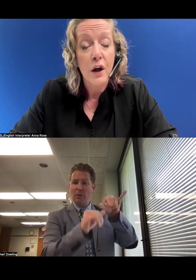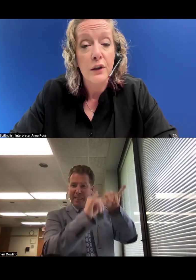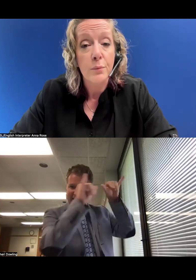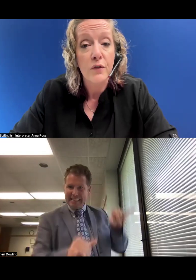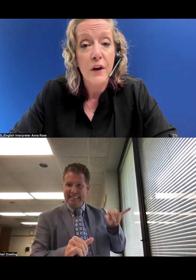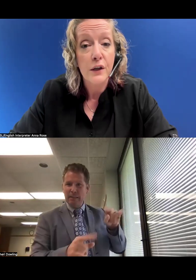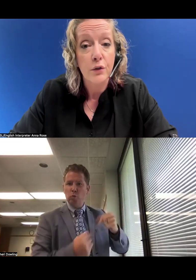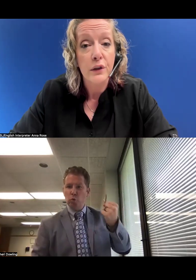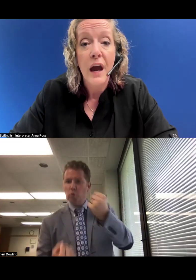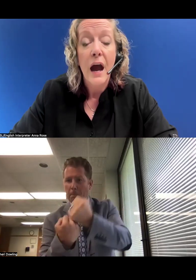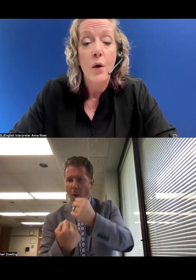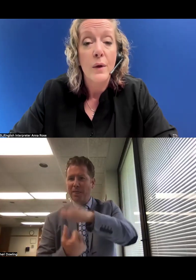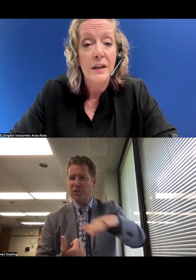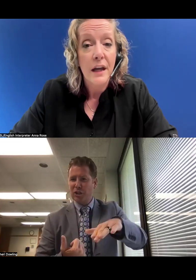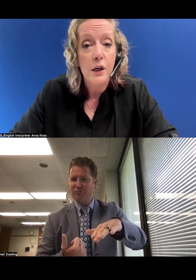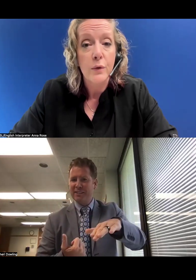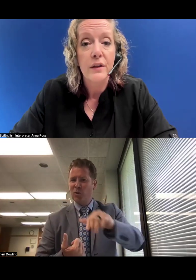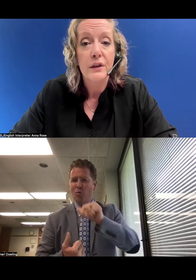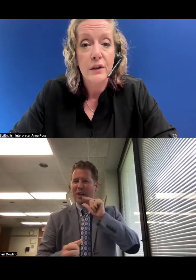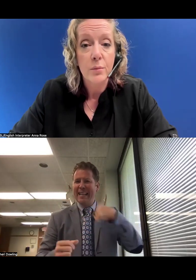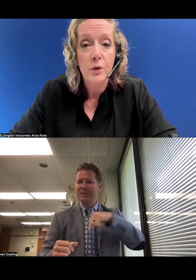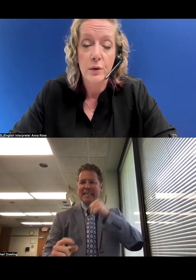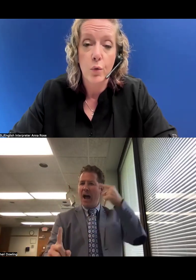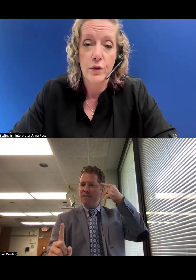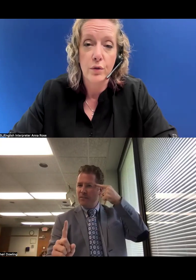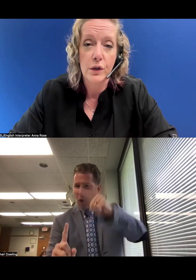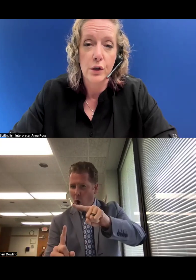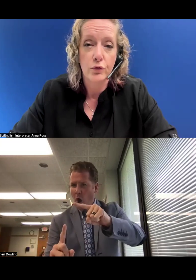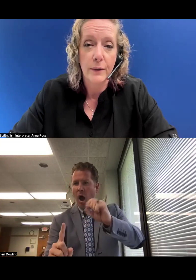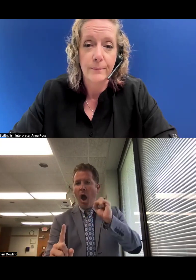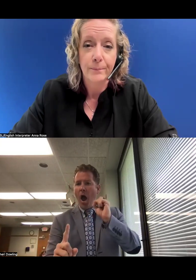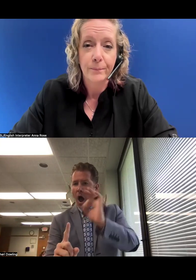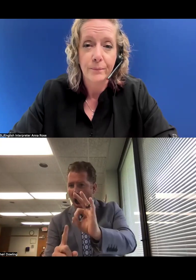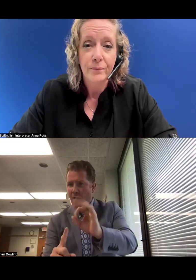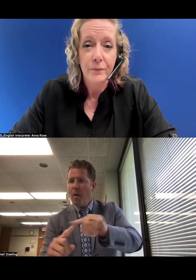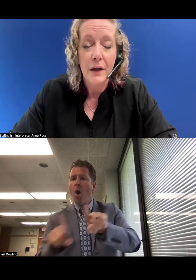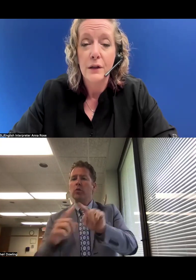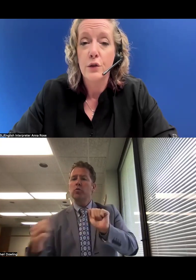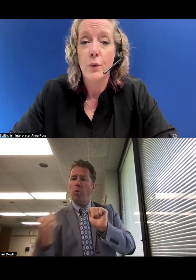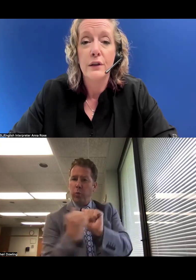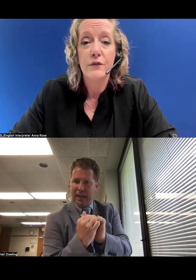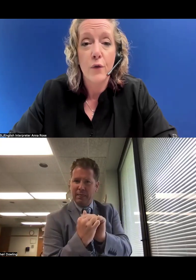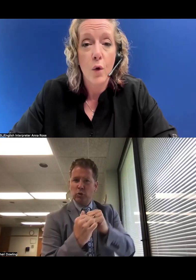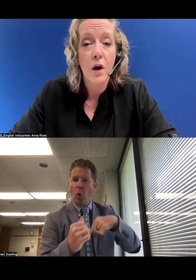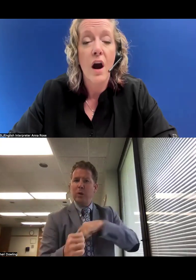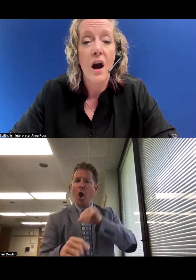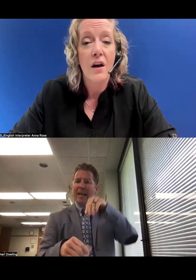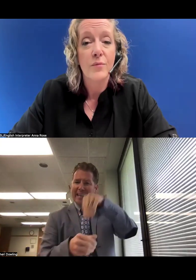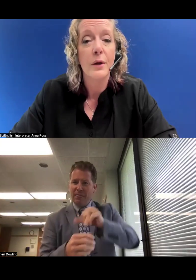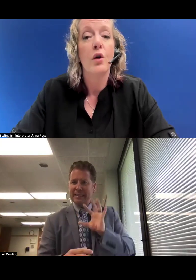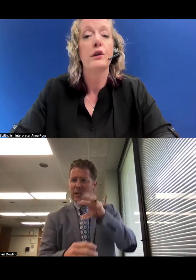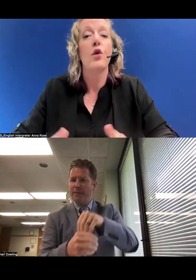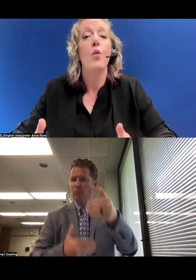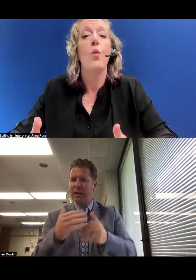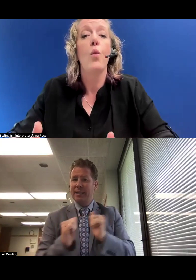intervention for us as professionals, how we engage with the system to support those children. So it is for, of,